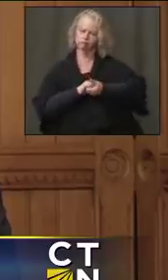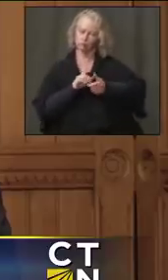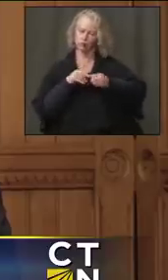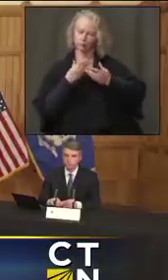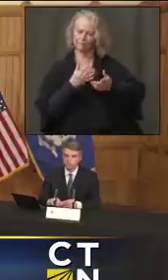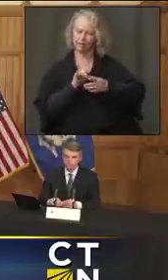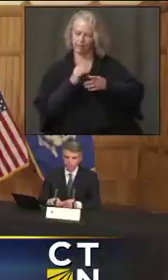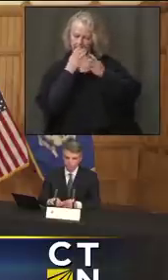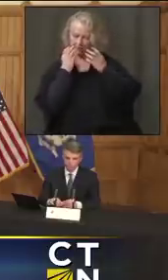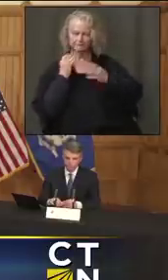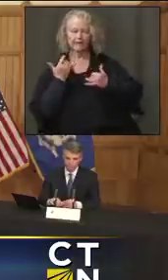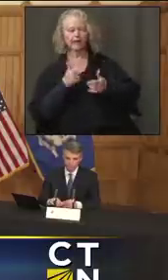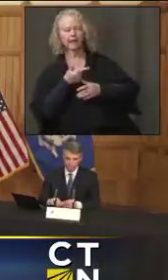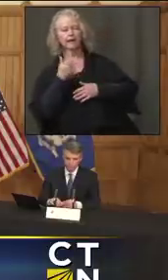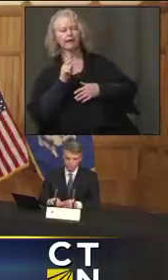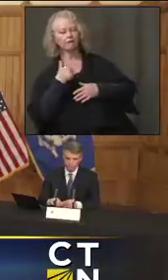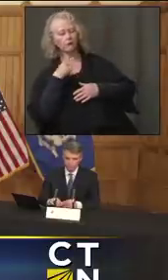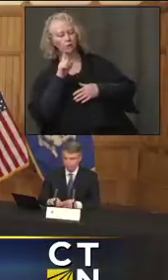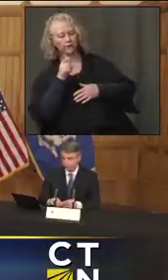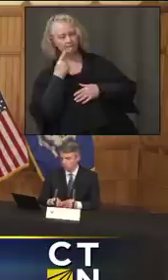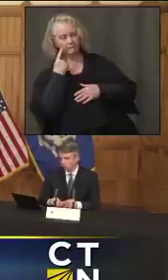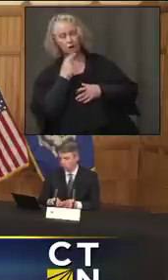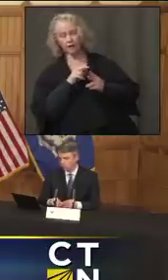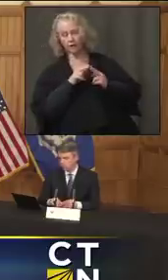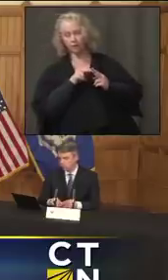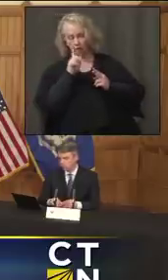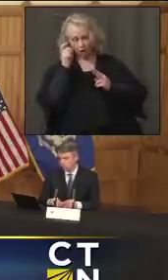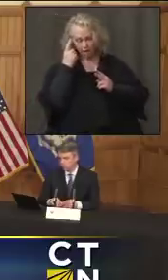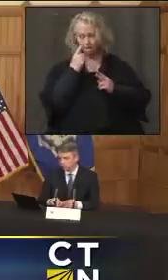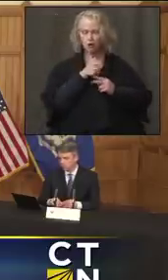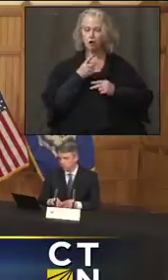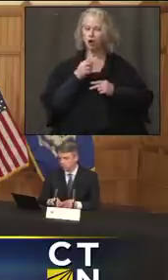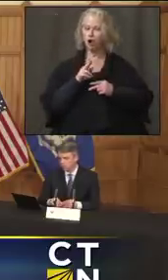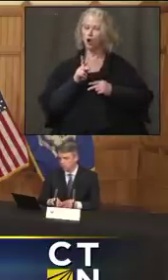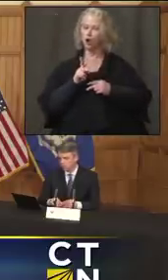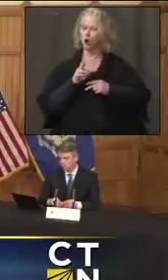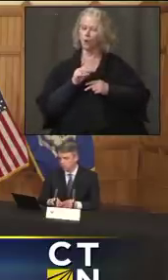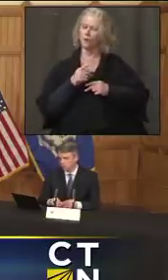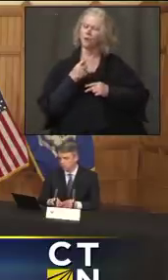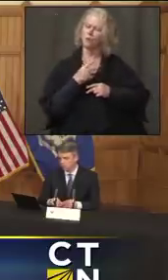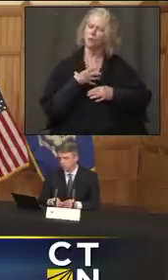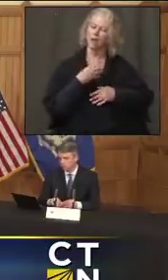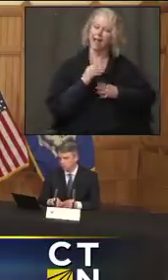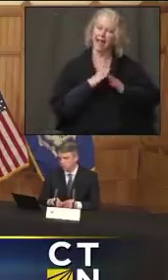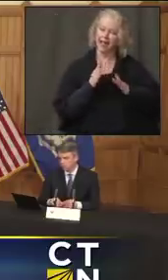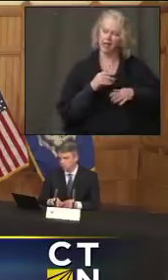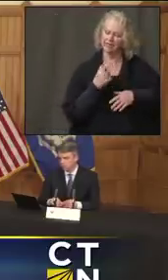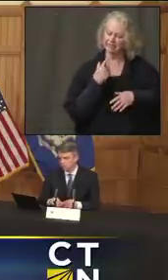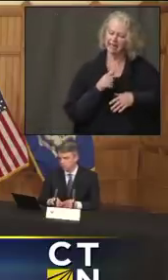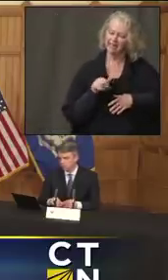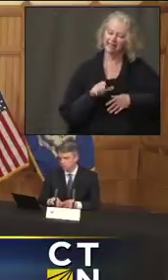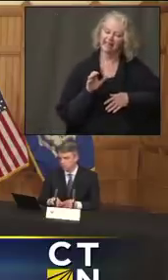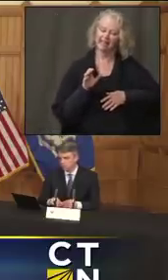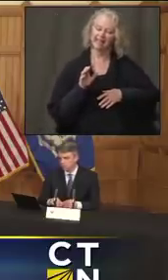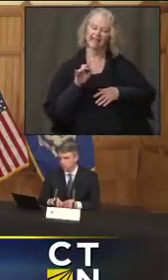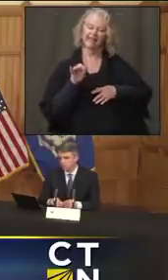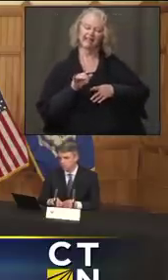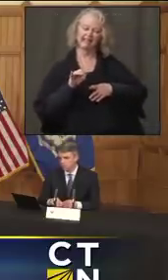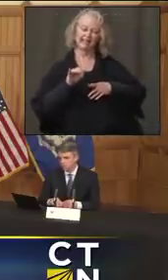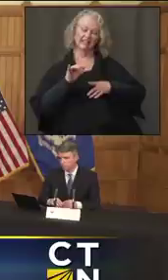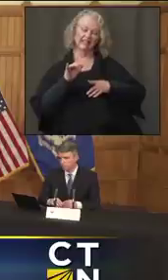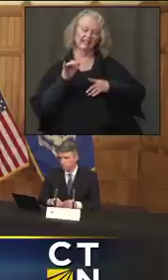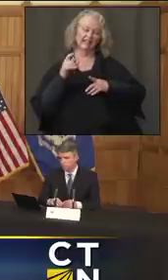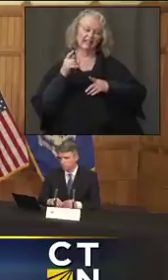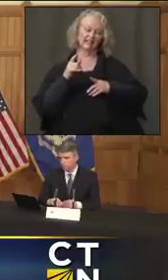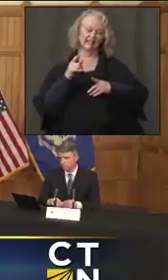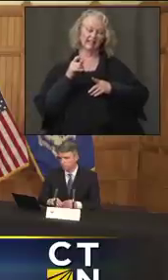guess this question is for the governor or Dr. Coe. The White House criteria suggests that states should have a downward trajectory of